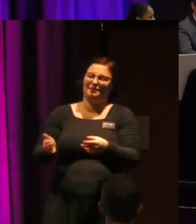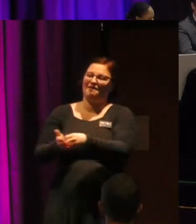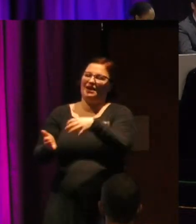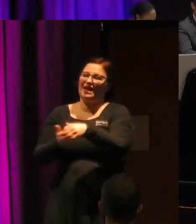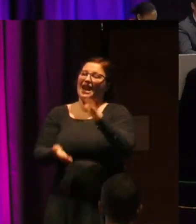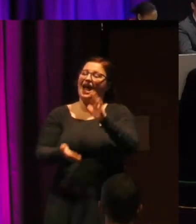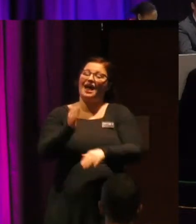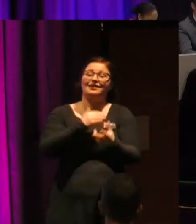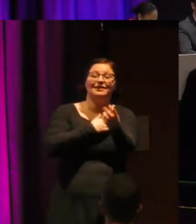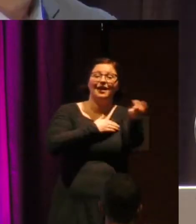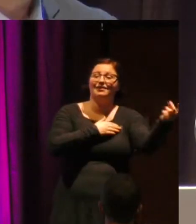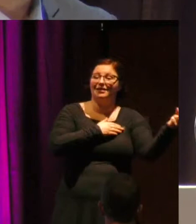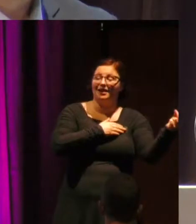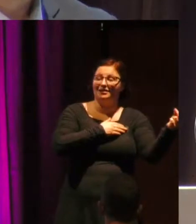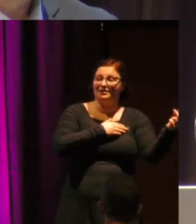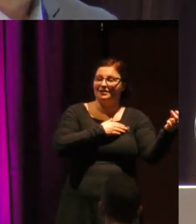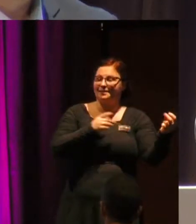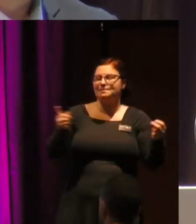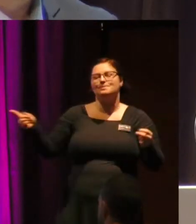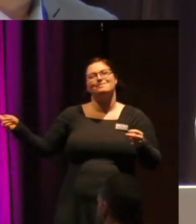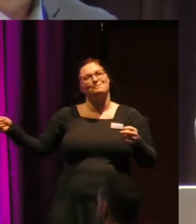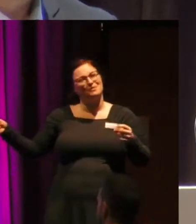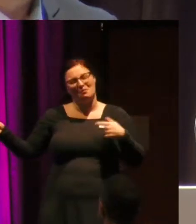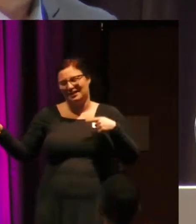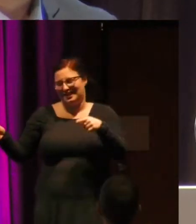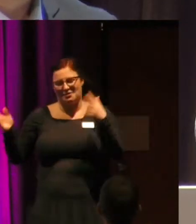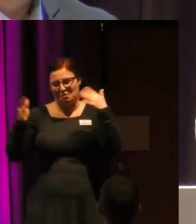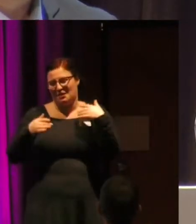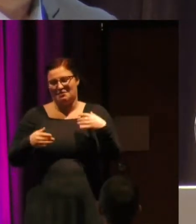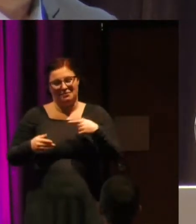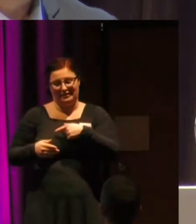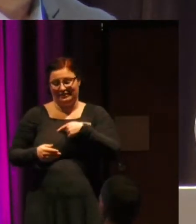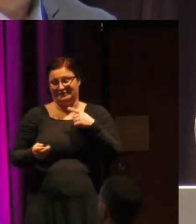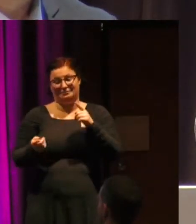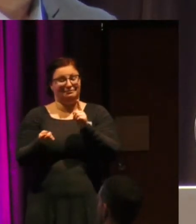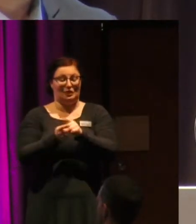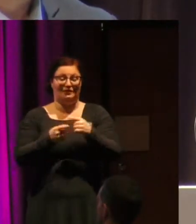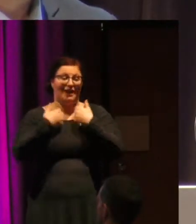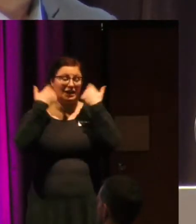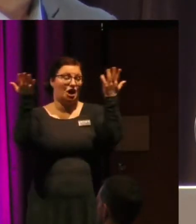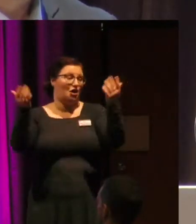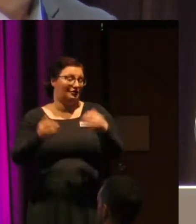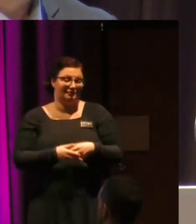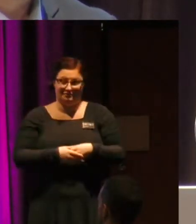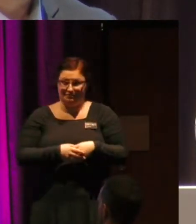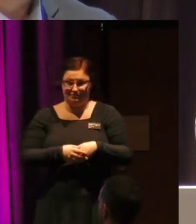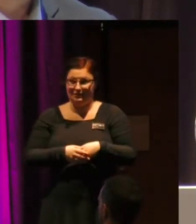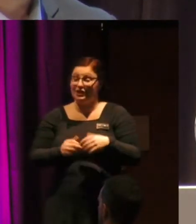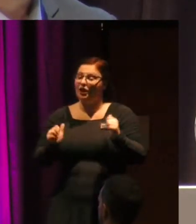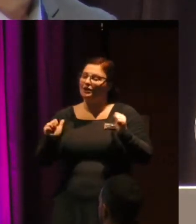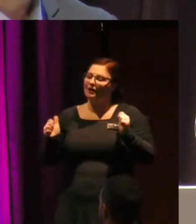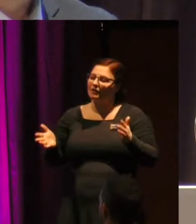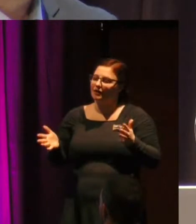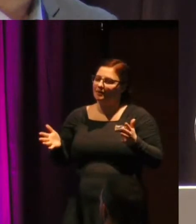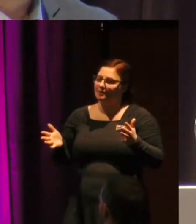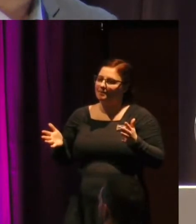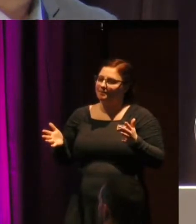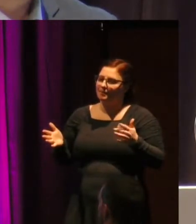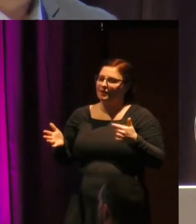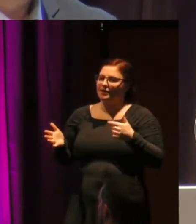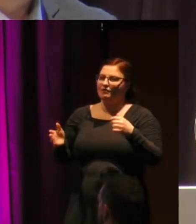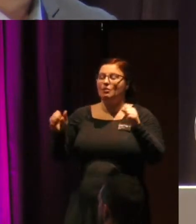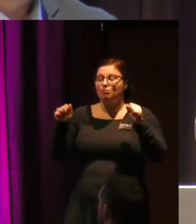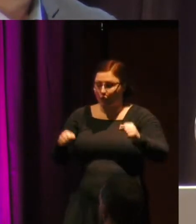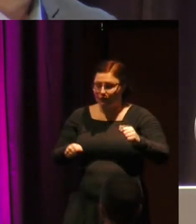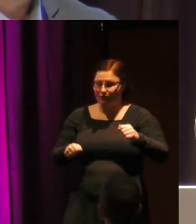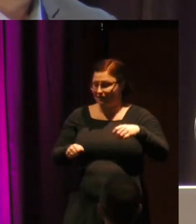Yes, but this is the patriarchal problem we face every day at all levels, anywhere. So, of course, you have to have that